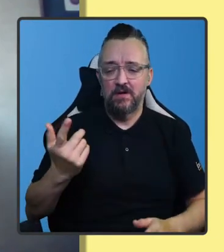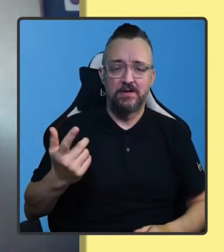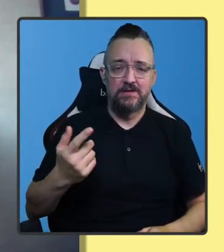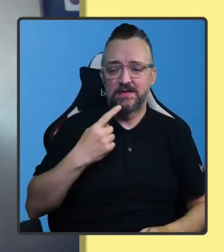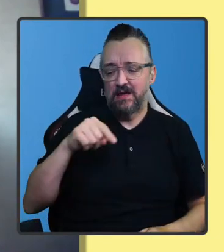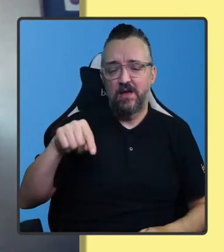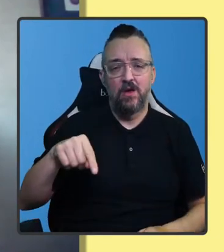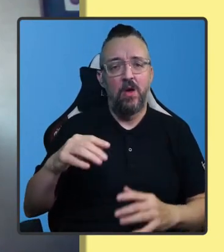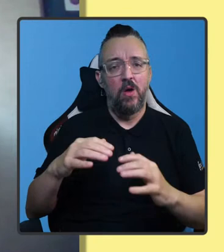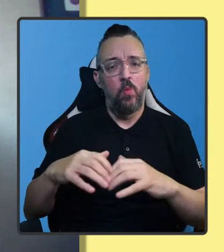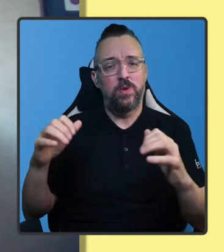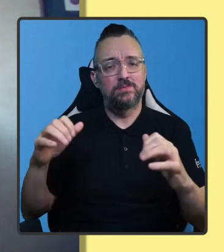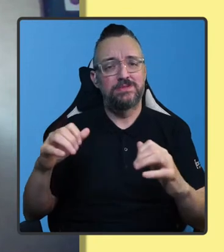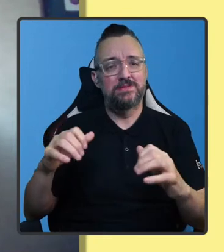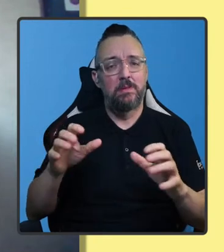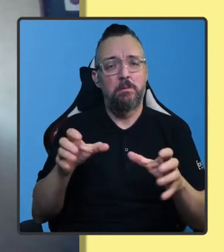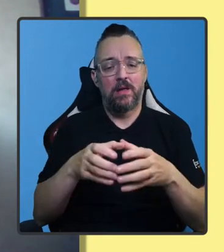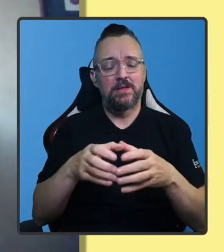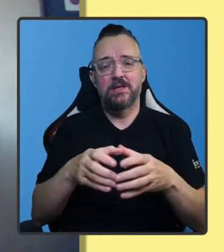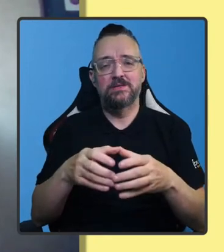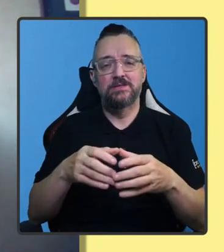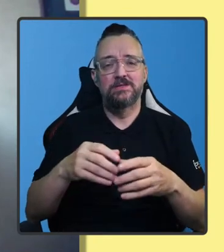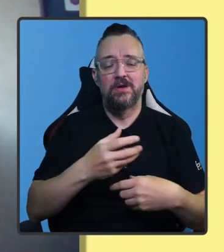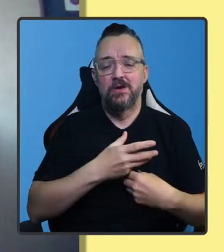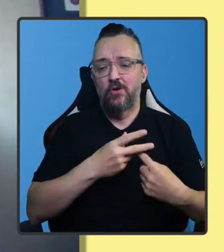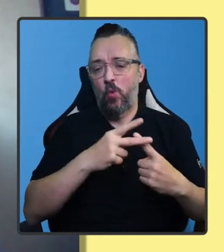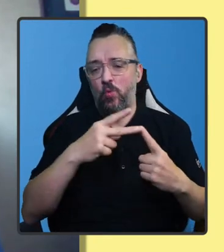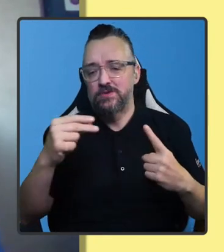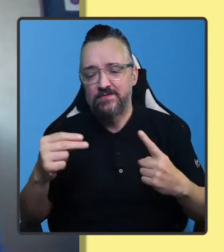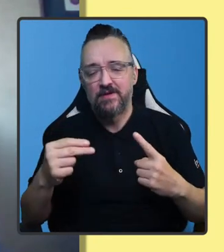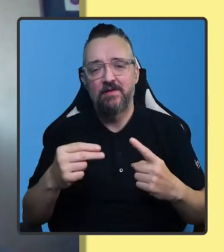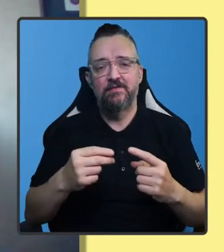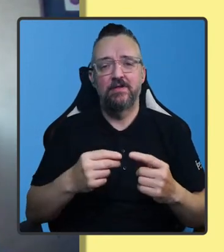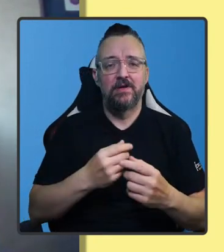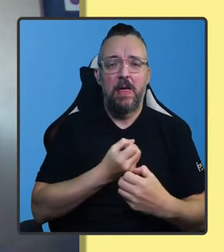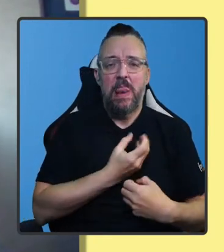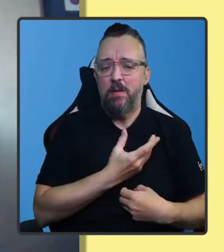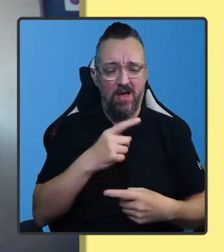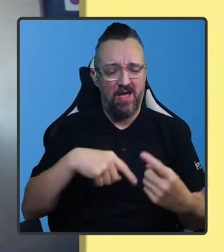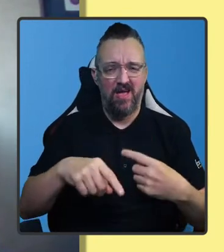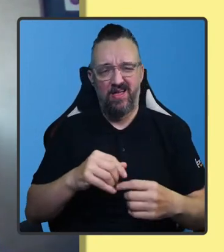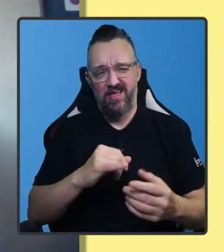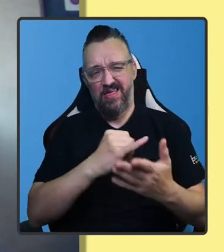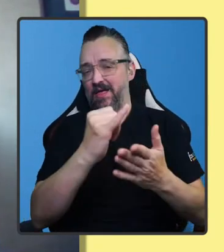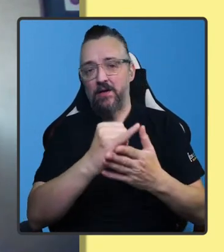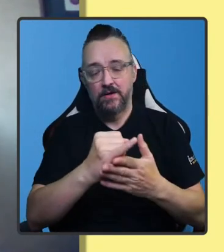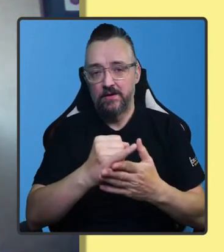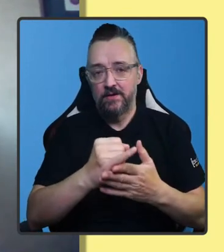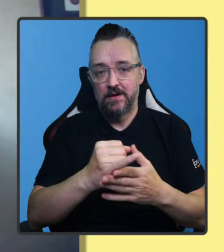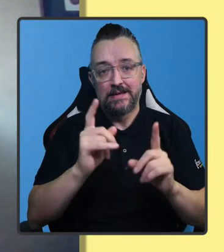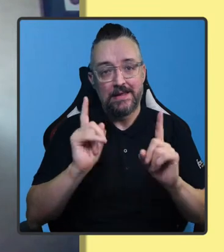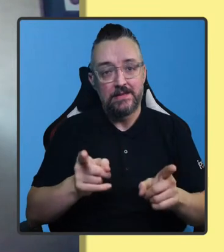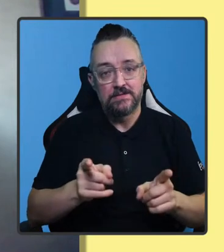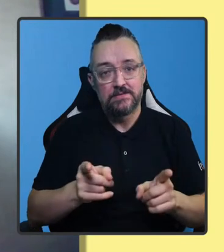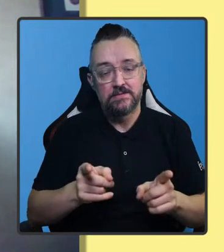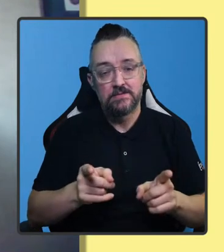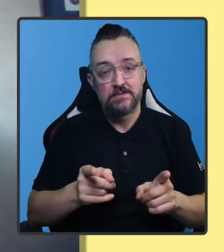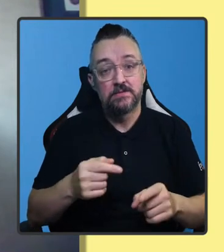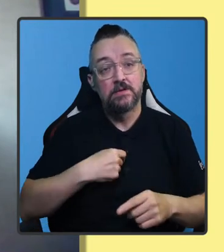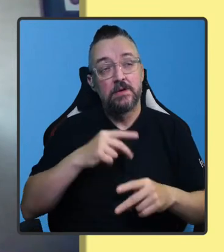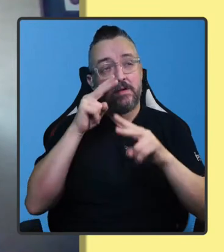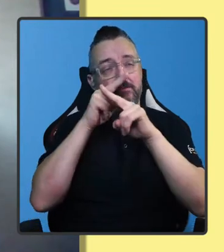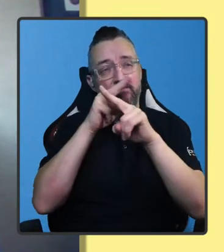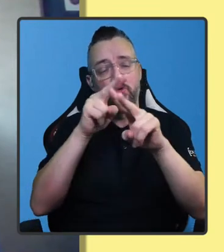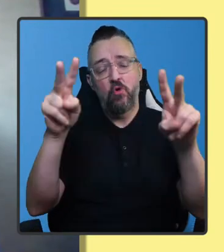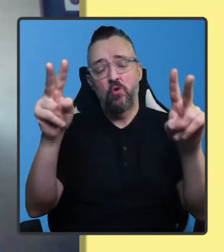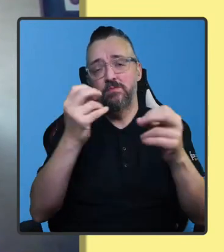vision from the unionist parties. Our case for Scotland's future is one based on optimism and ambition, a belief that